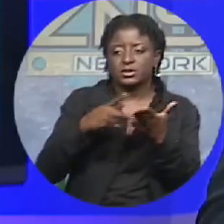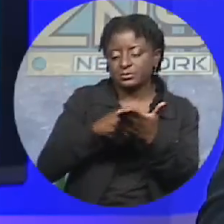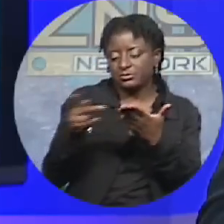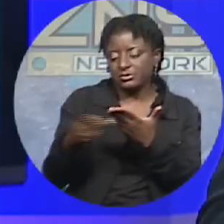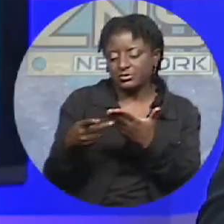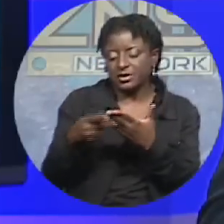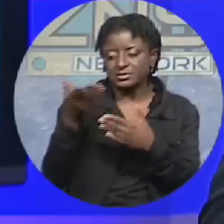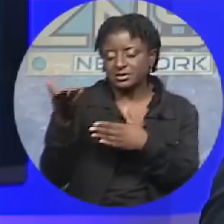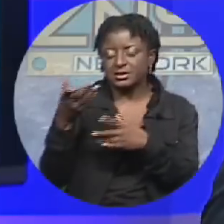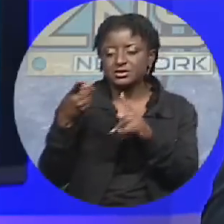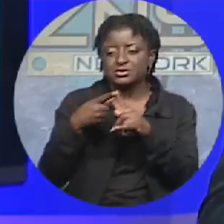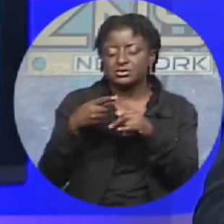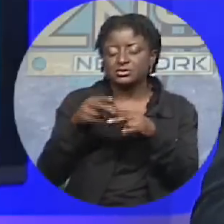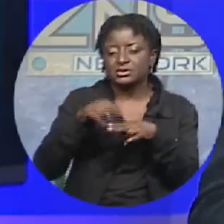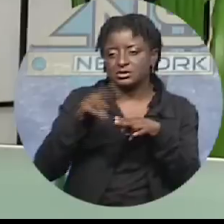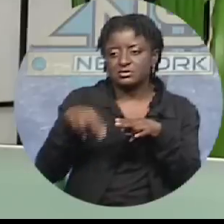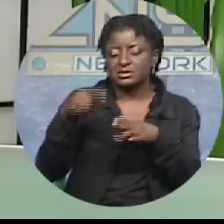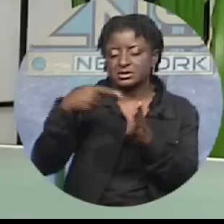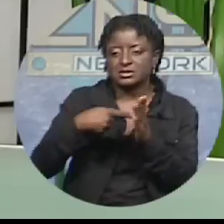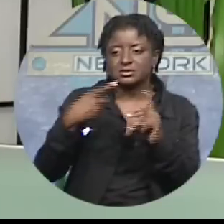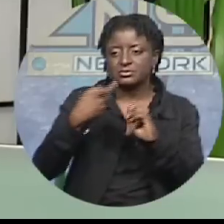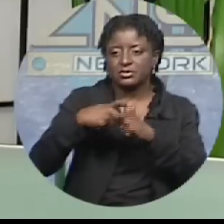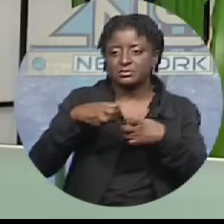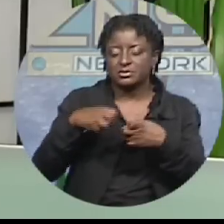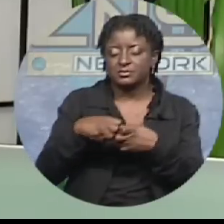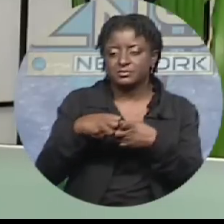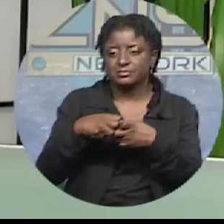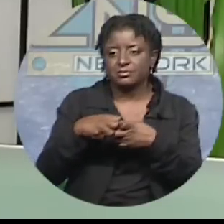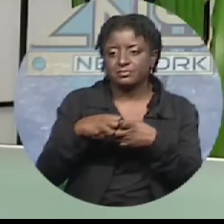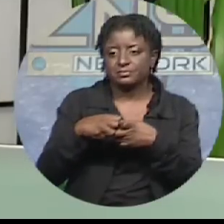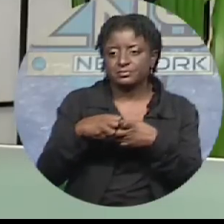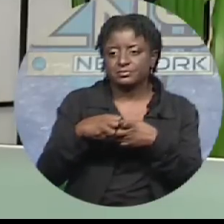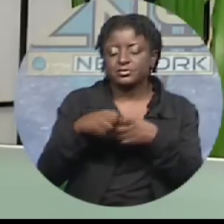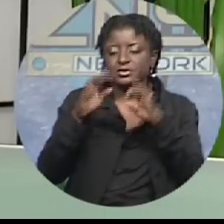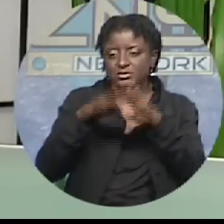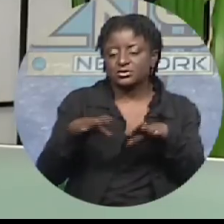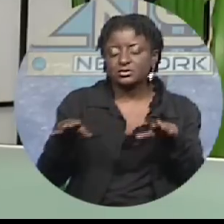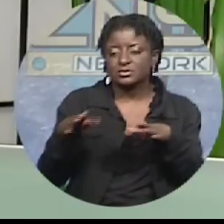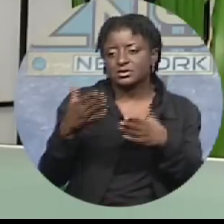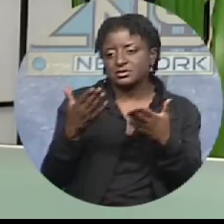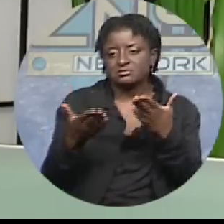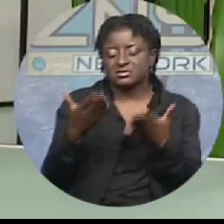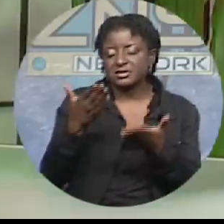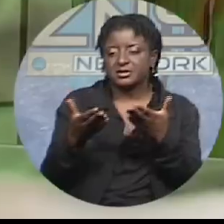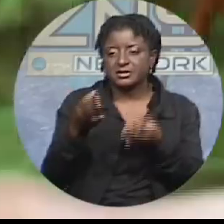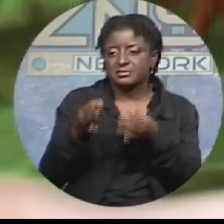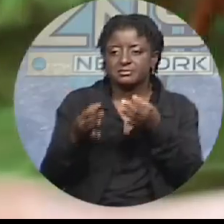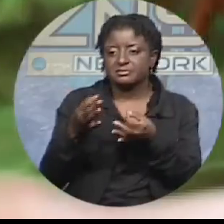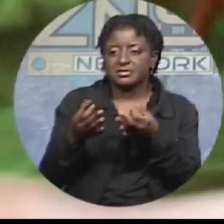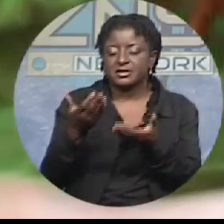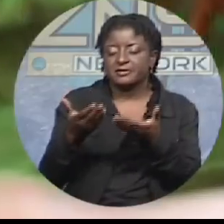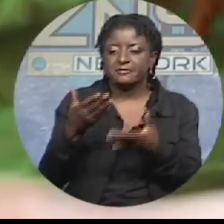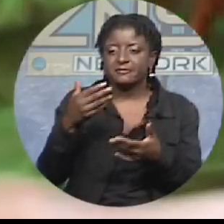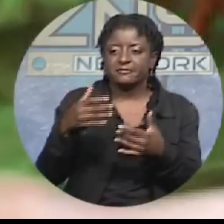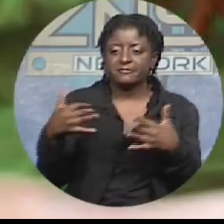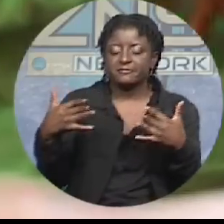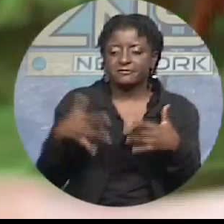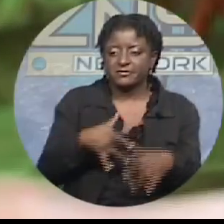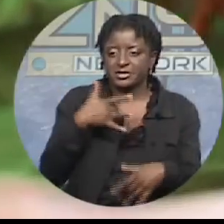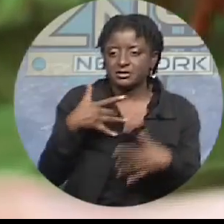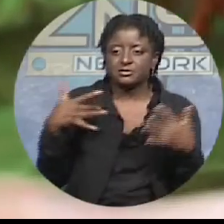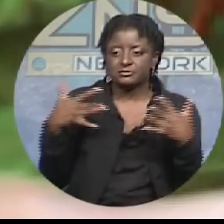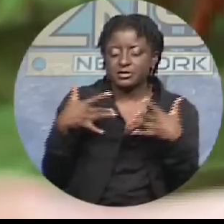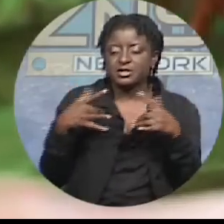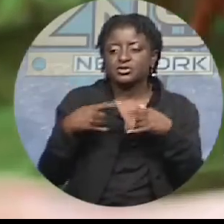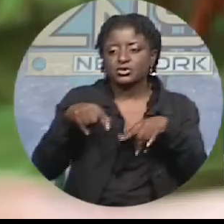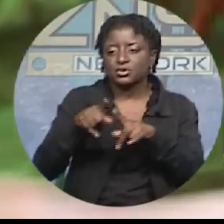this age-old problem. Children may be afraid to go to school on a particular day if they feel threatened. School bullying is considered one of